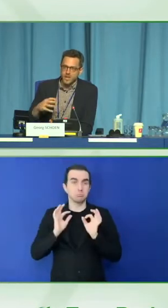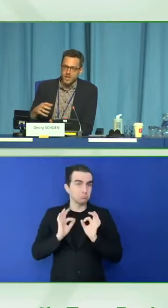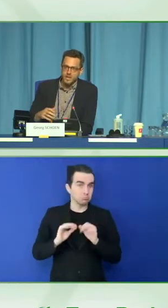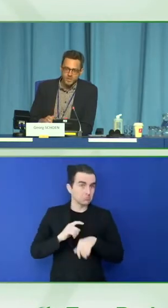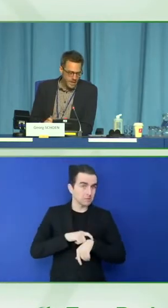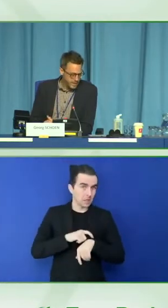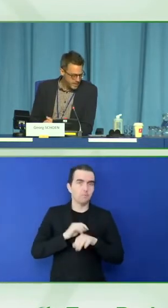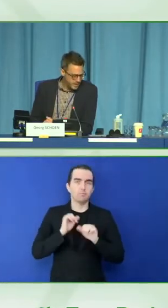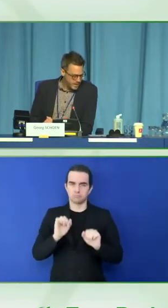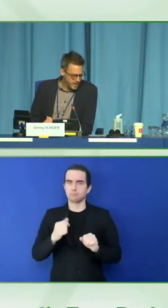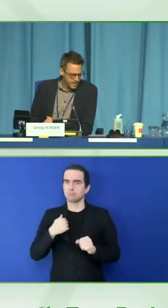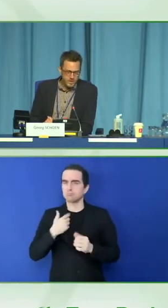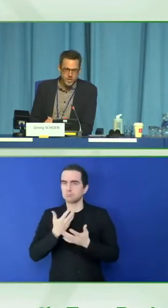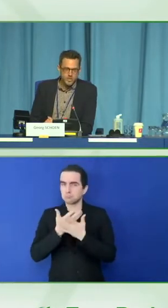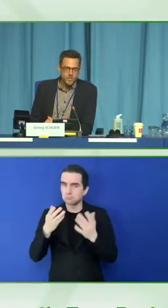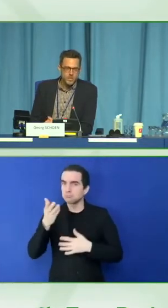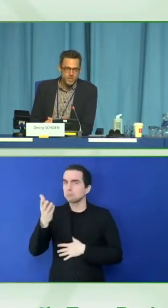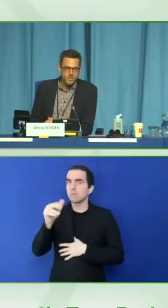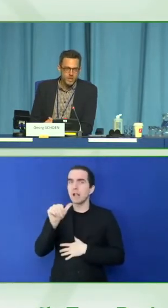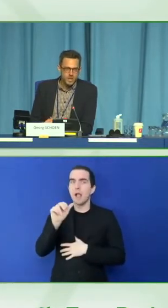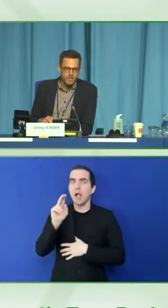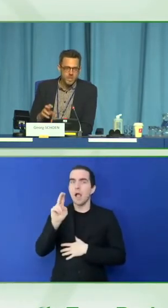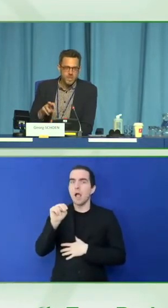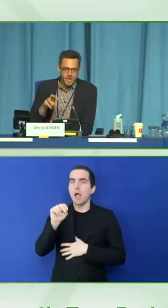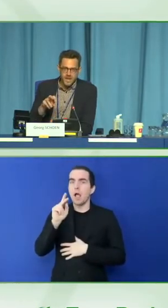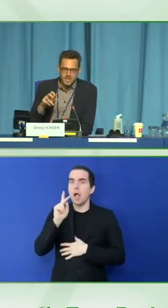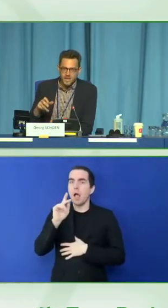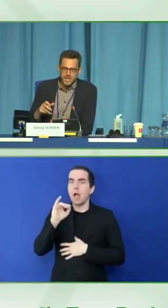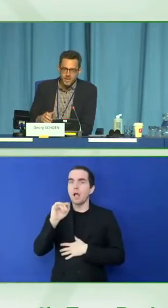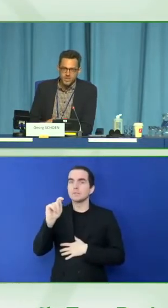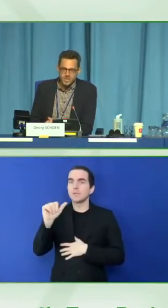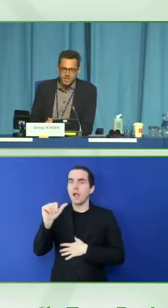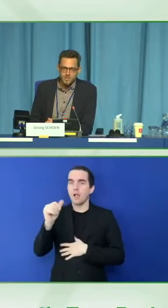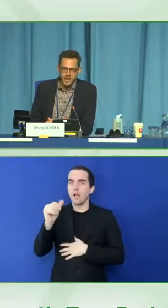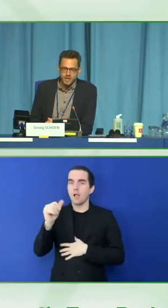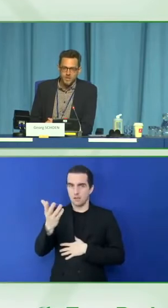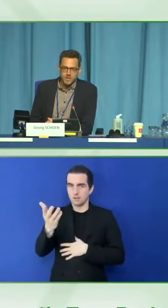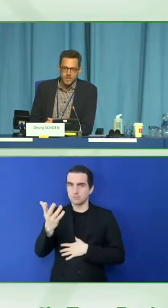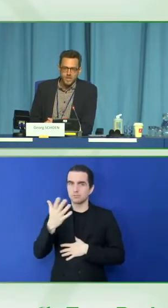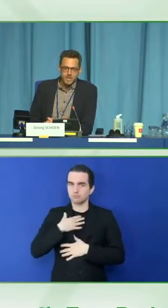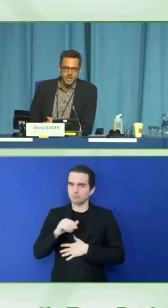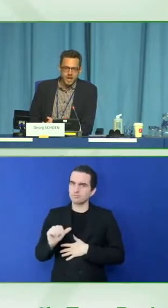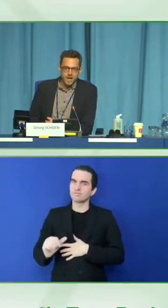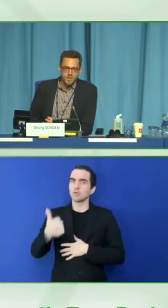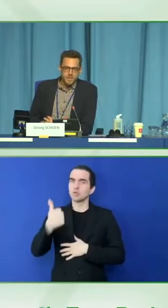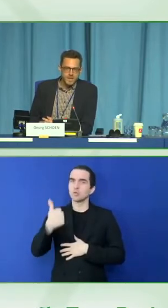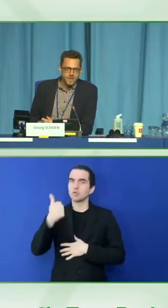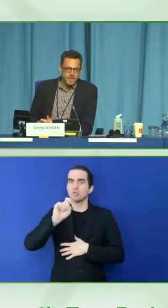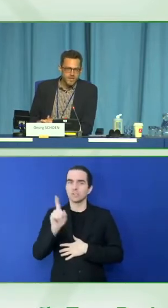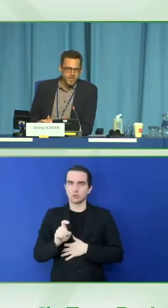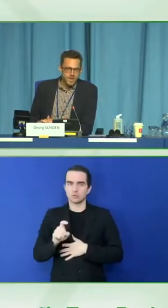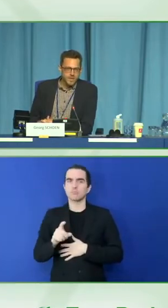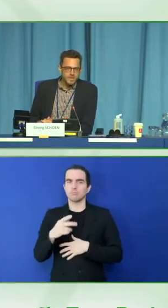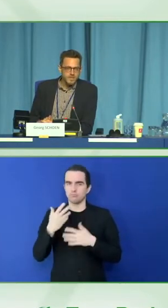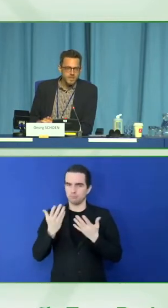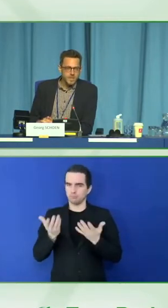to Ankita and Charu, who are working as an ecosystem actor.